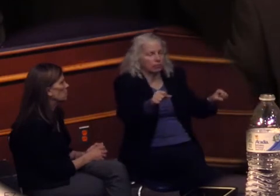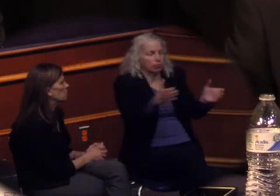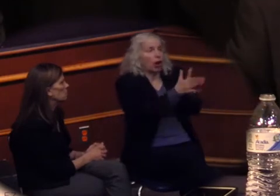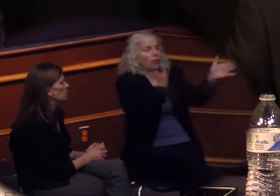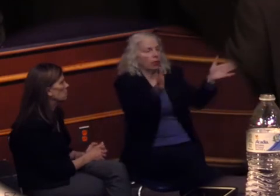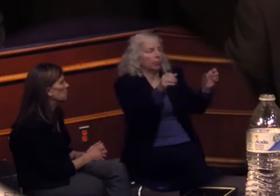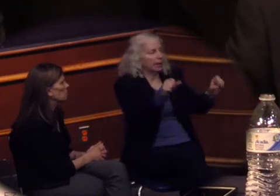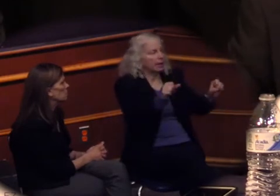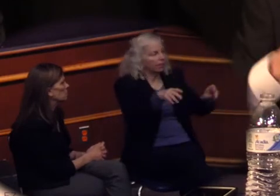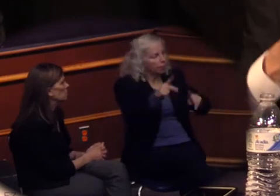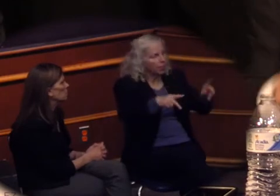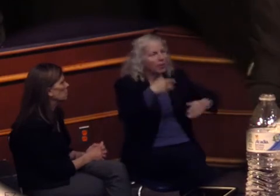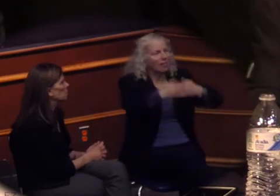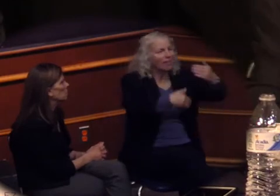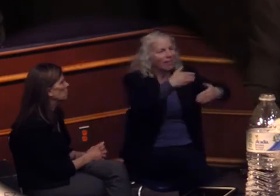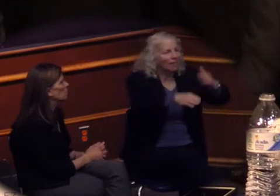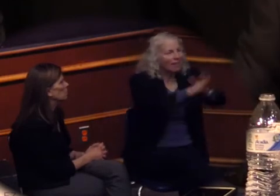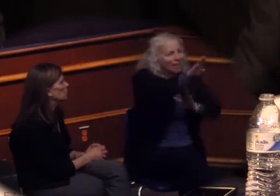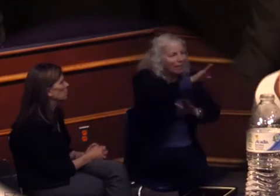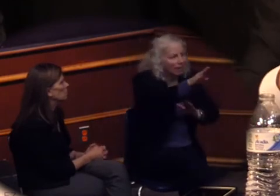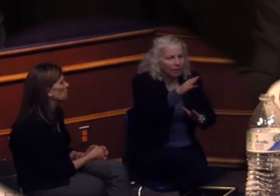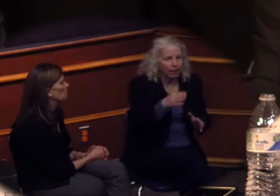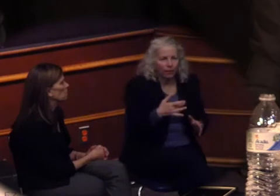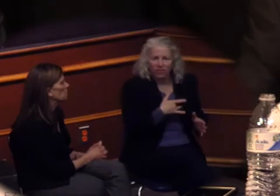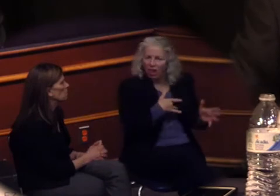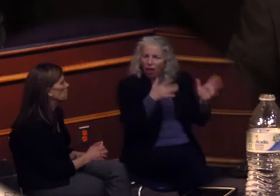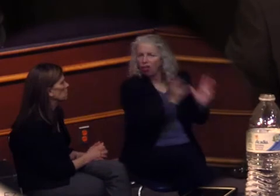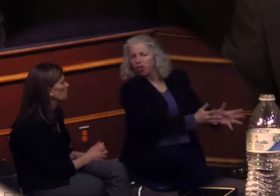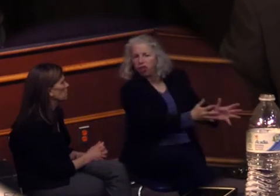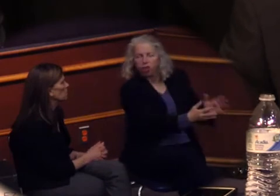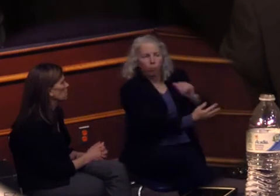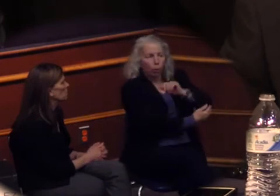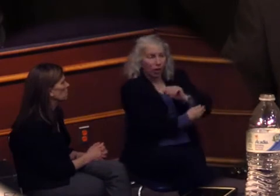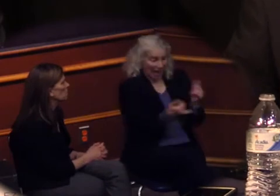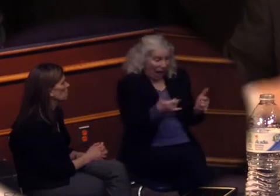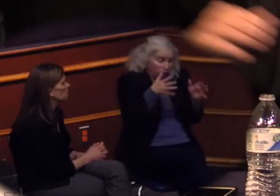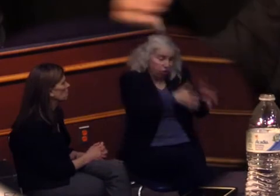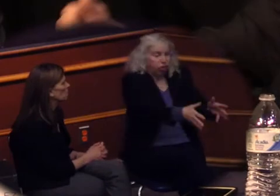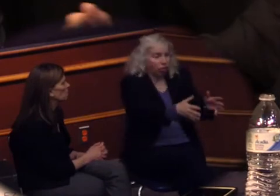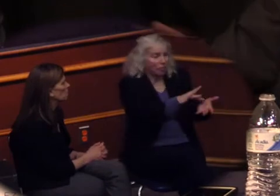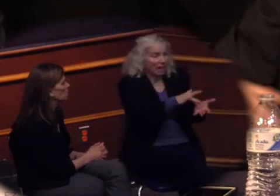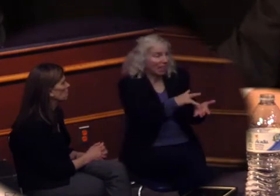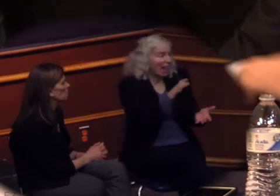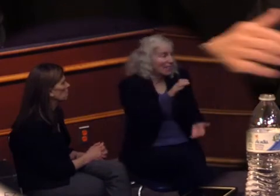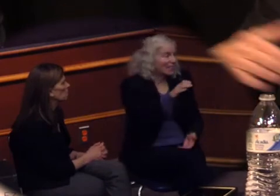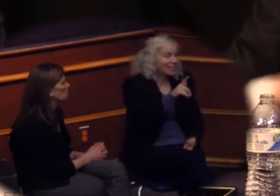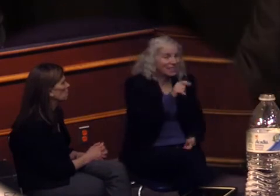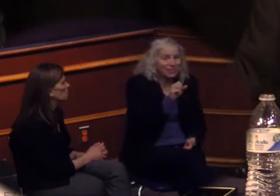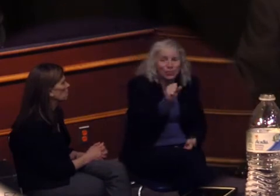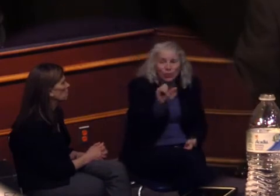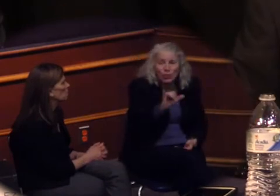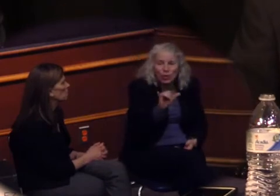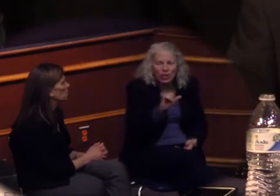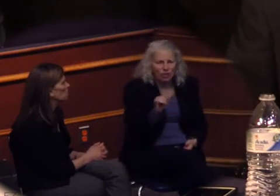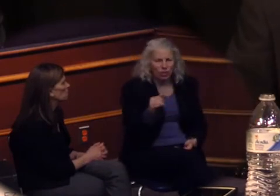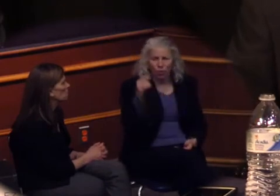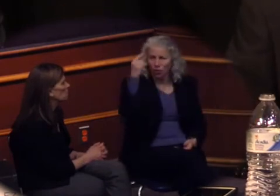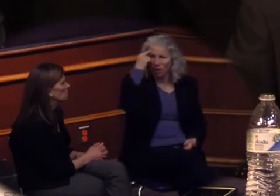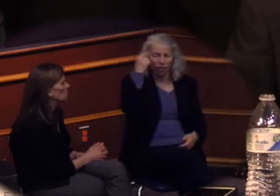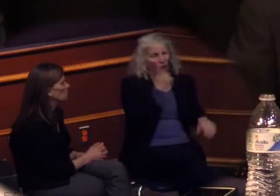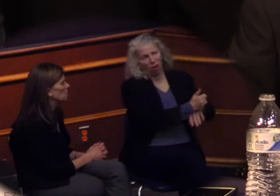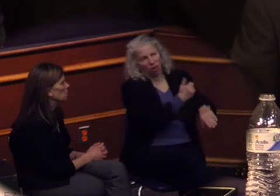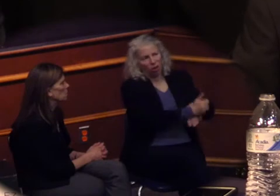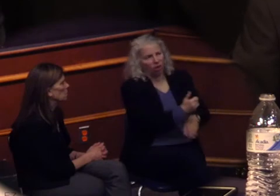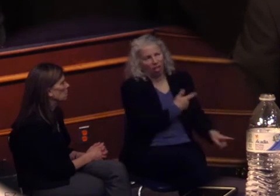for people to make progress. We have abandoned the poor and we are abandoning the middle class. And this kind of thing that somehow assumes that the problem is that